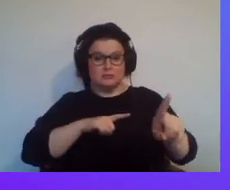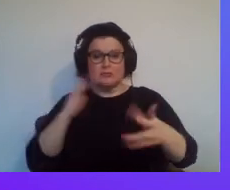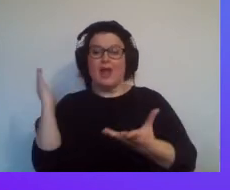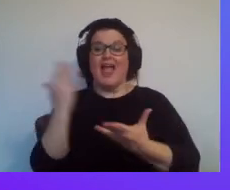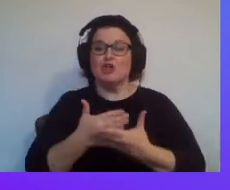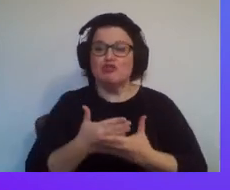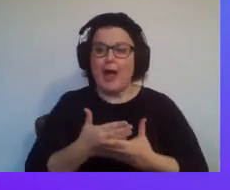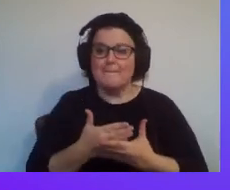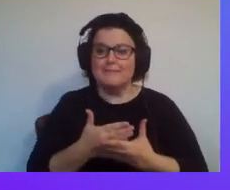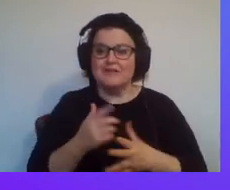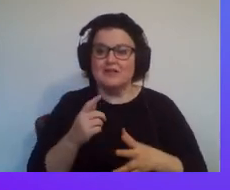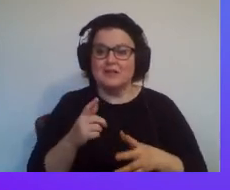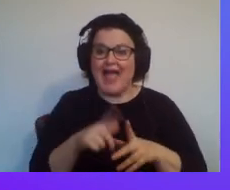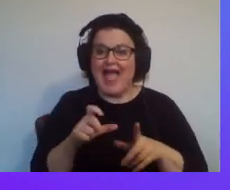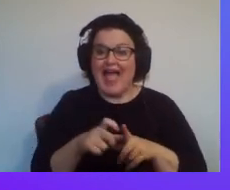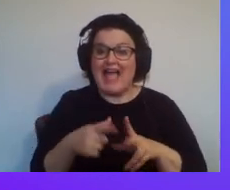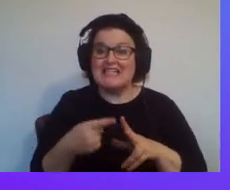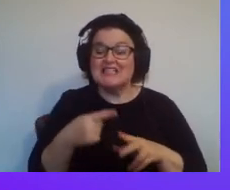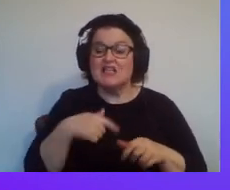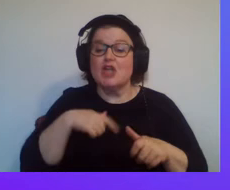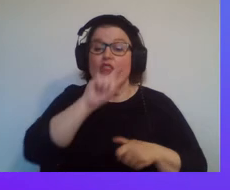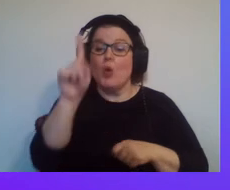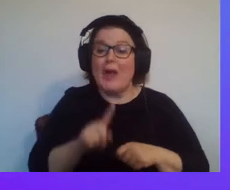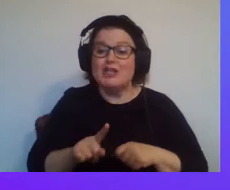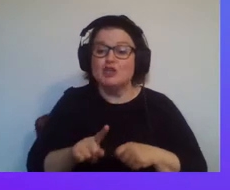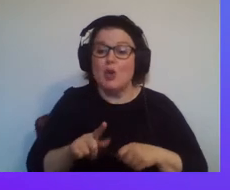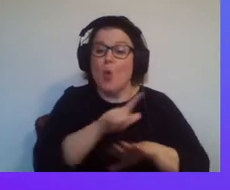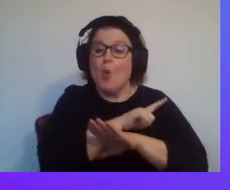people trust it enough to taste it, to take it, well, isn't it? So